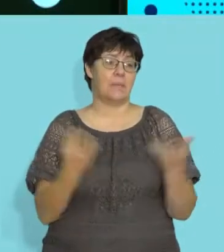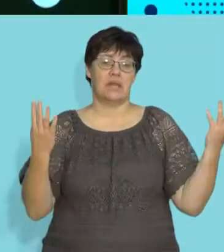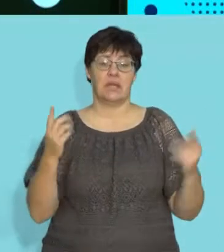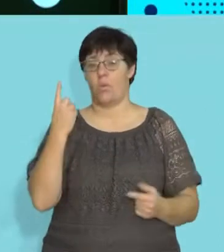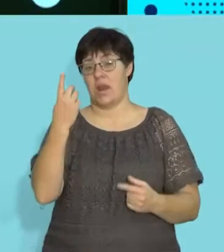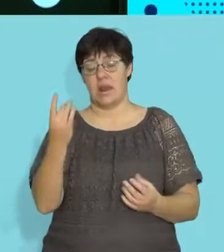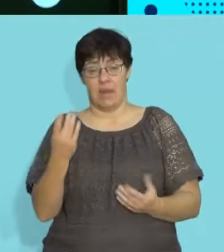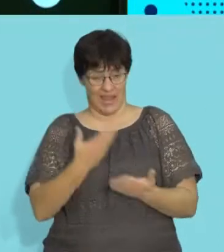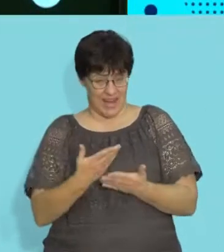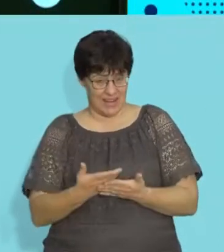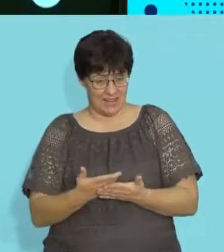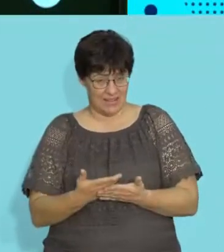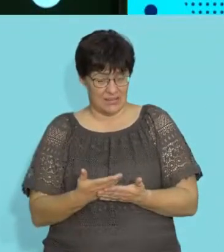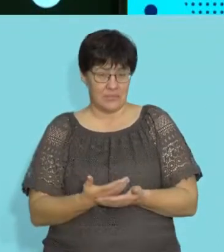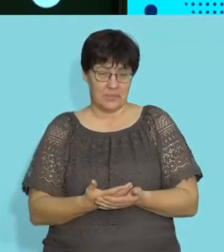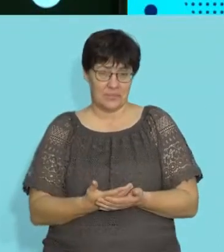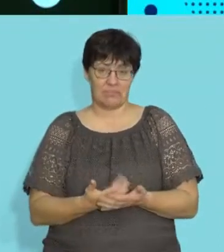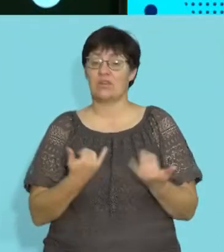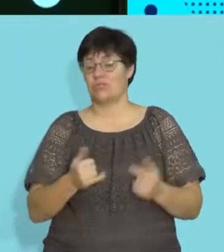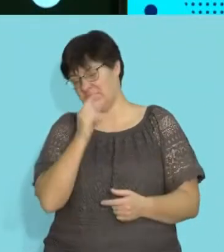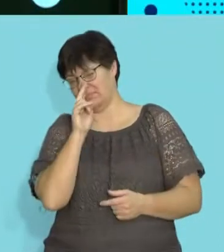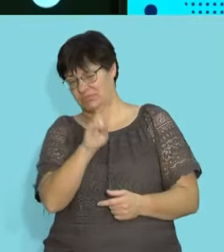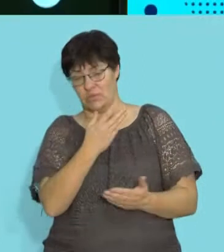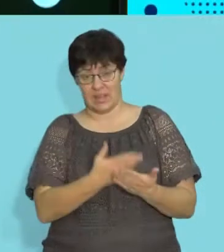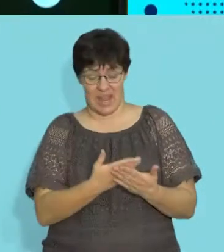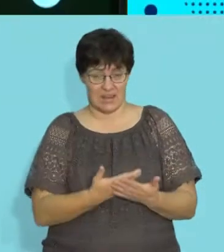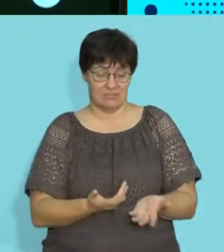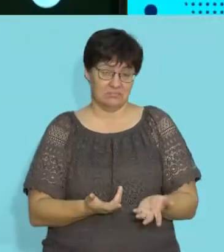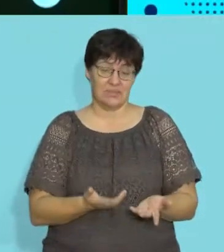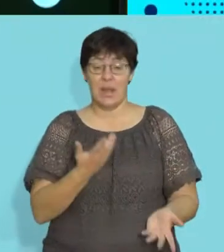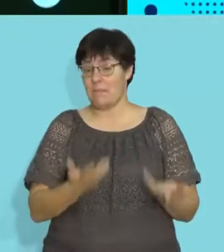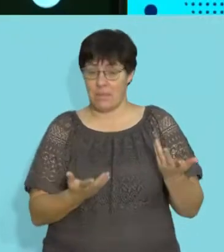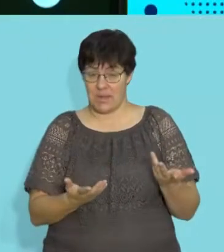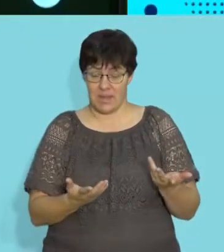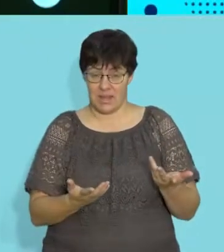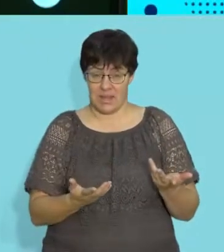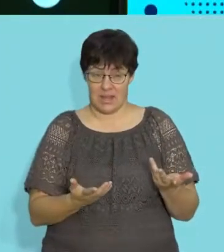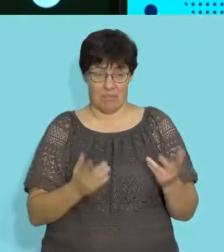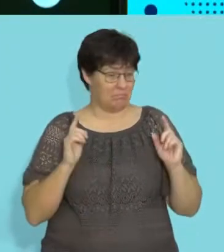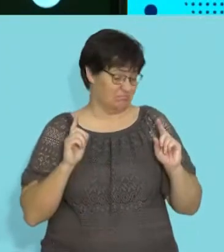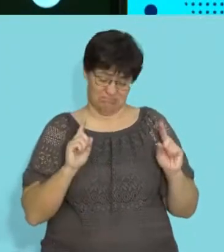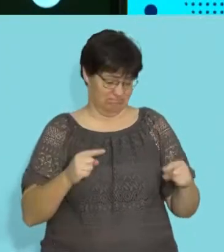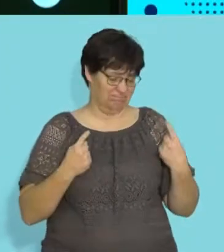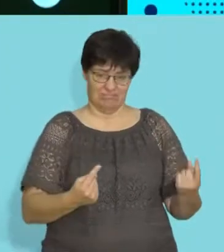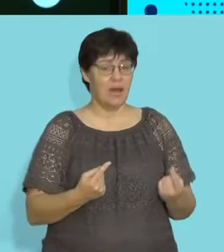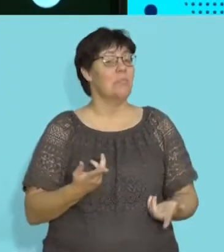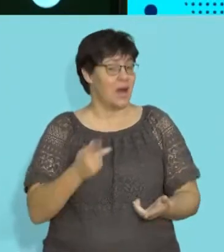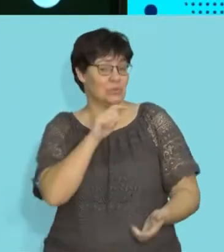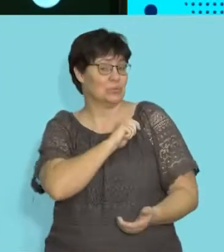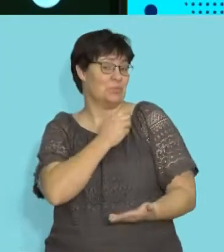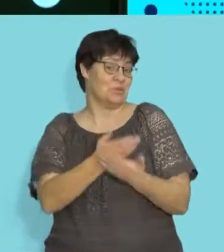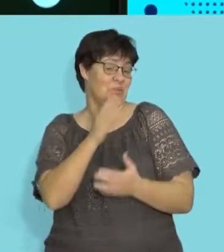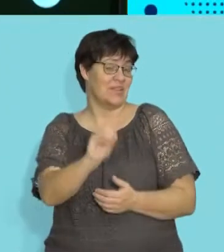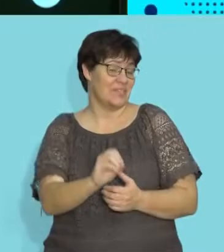equal to one specific number? Well, today we're going to have a look at that. It may not seem possible, but it's possible. We're going to do it